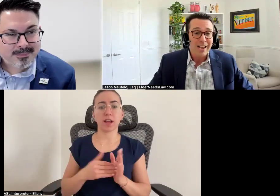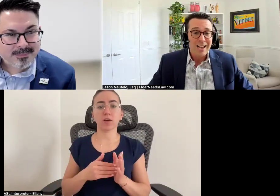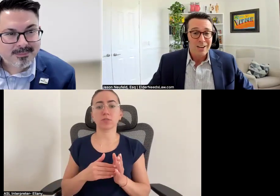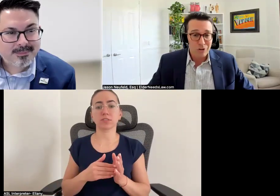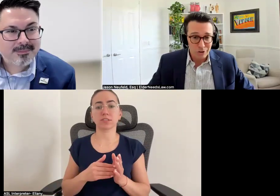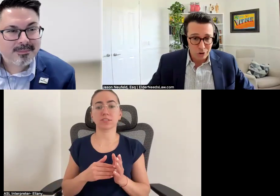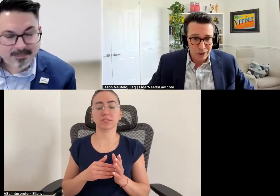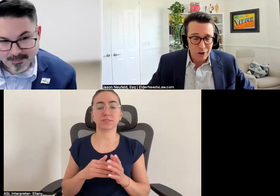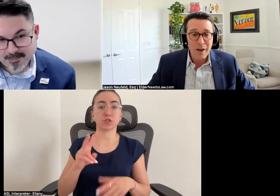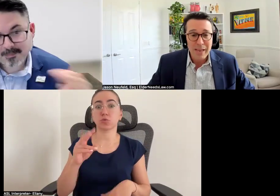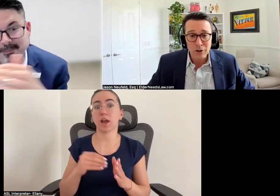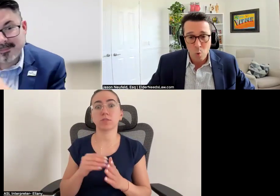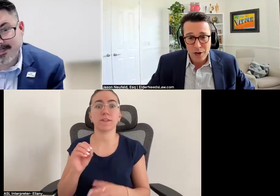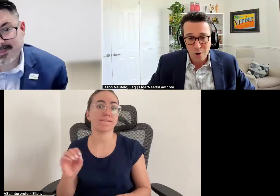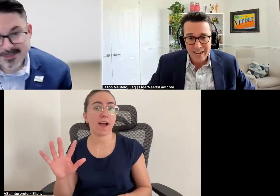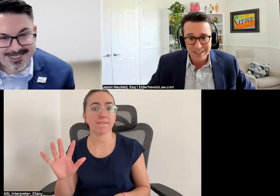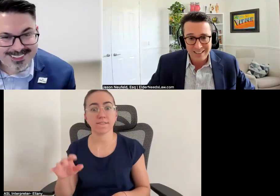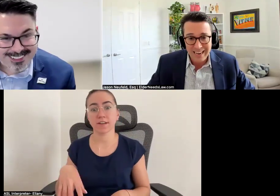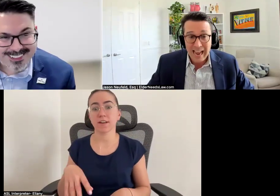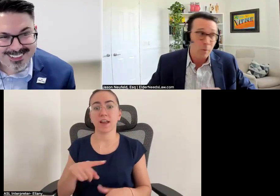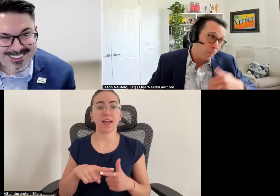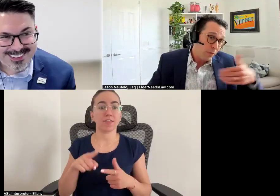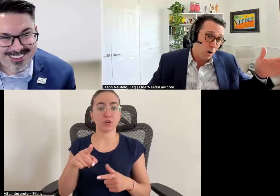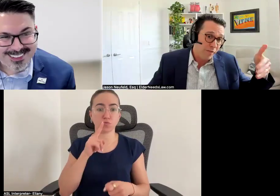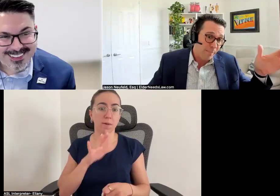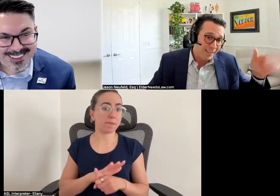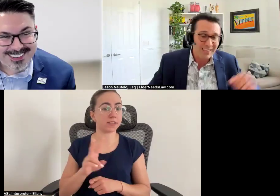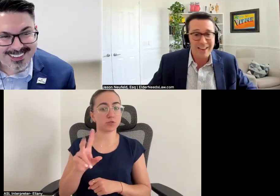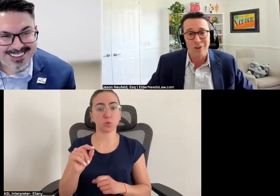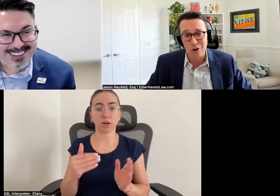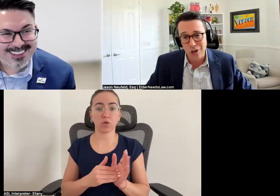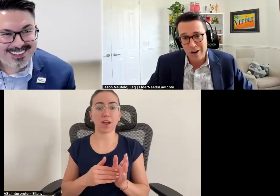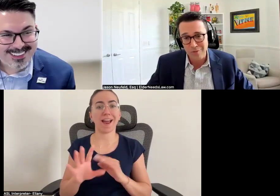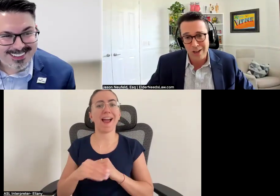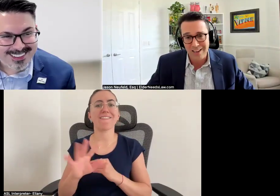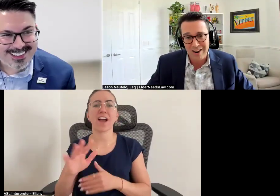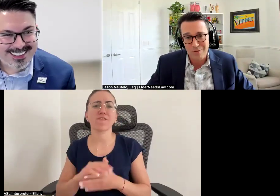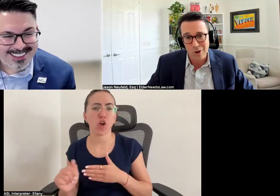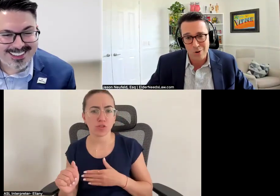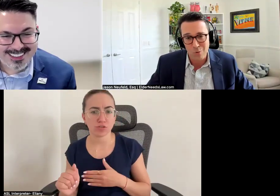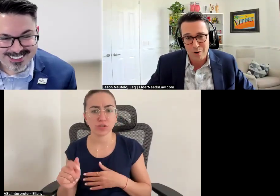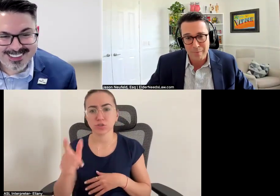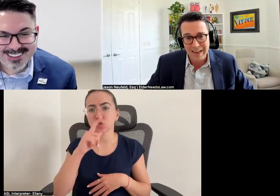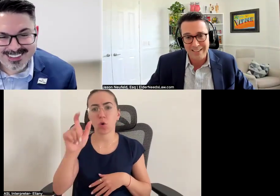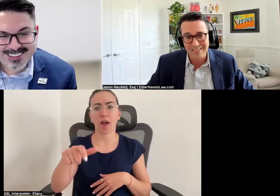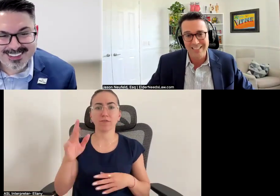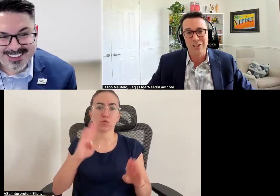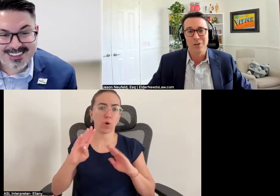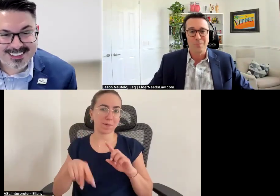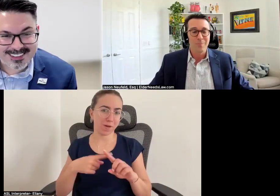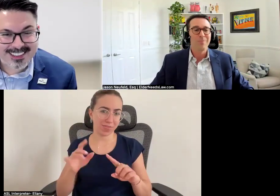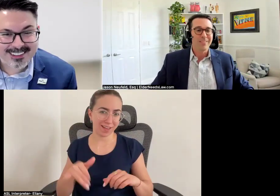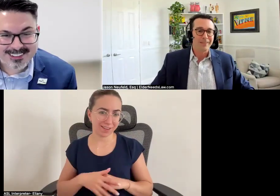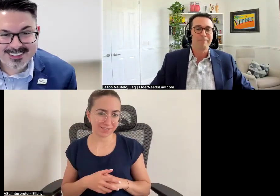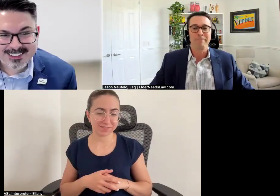already committed 20 grand to the account, throw $5 in there so that you don't have to worry about it, right?